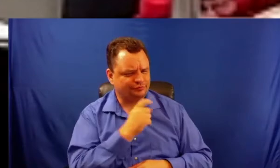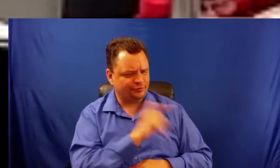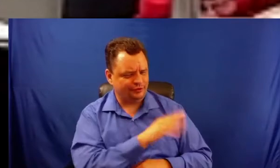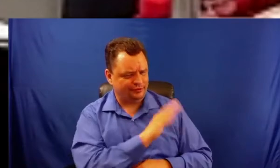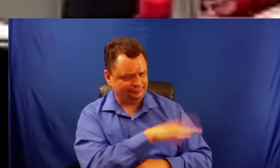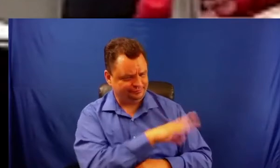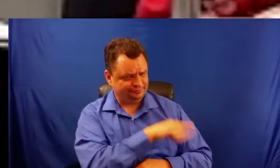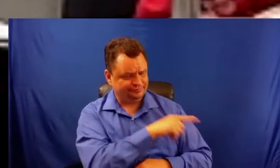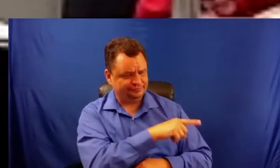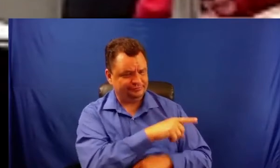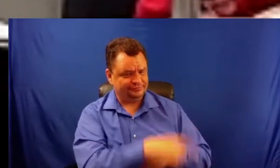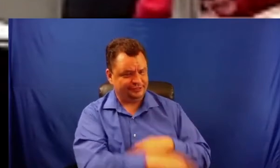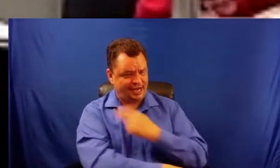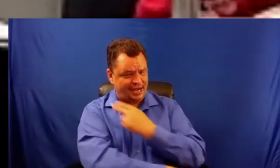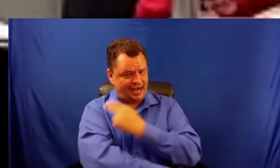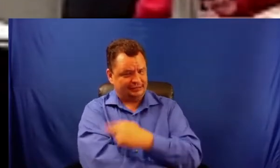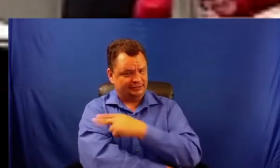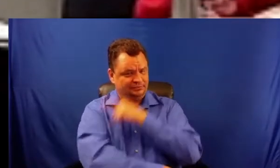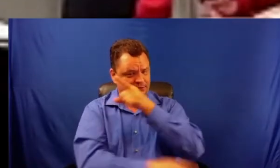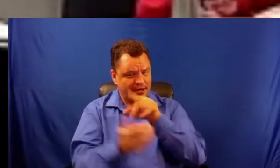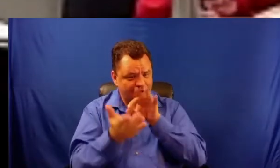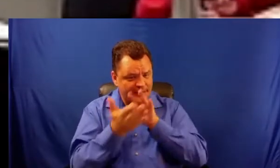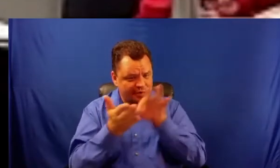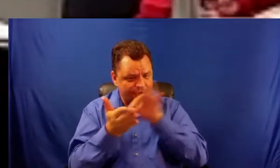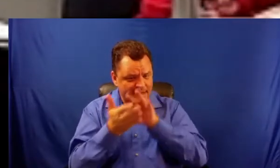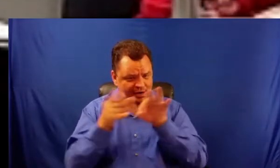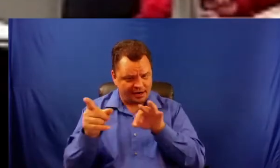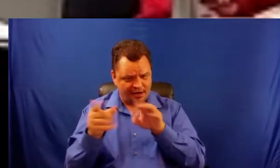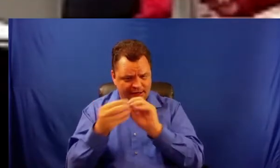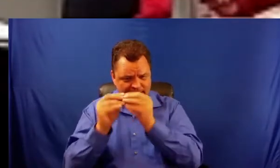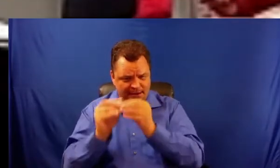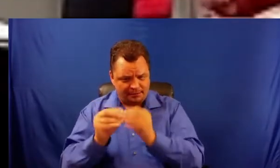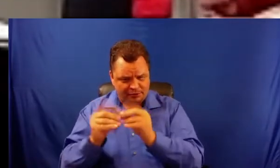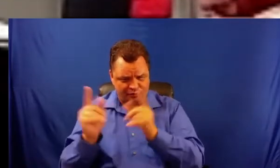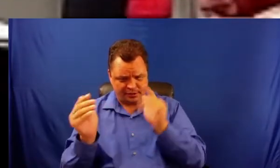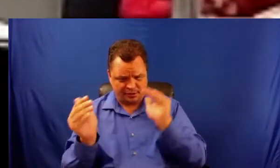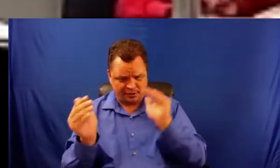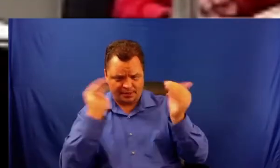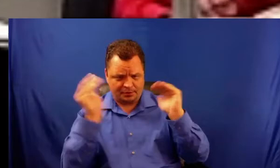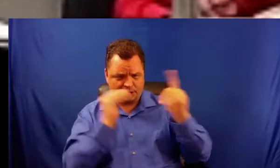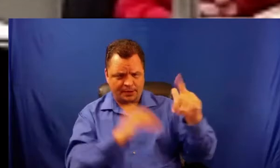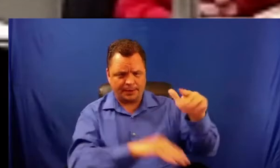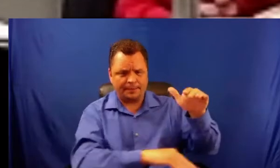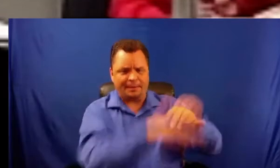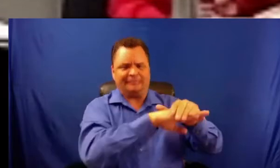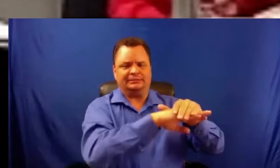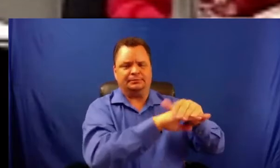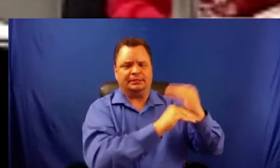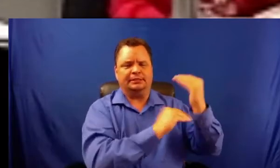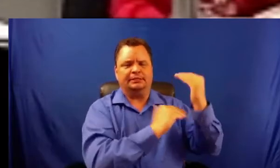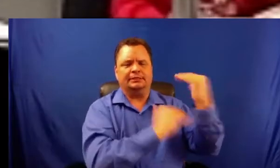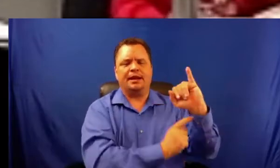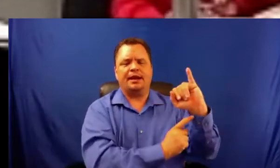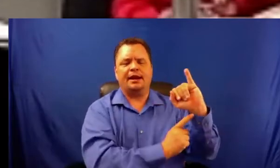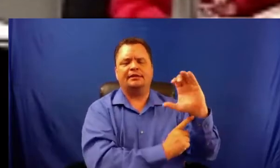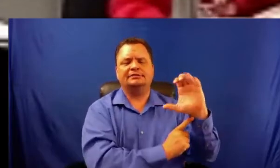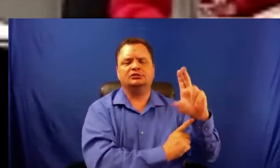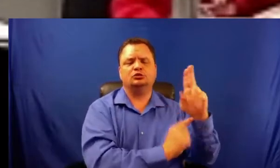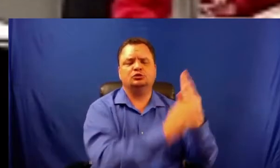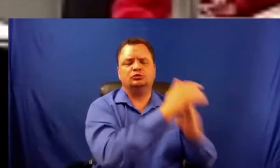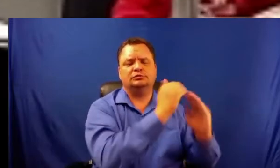with capacity? So ICU bed capacity. It's always a really good